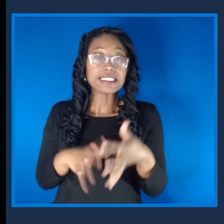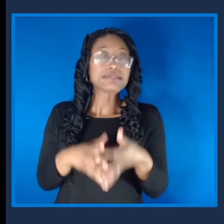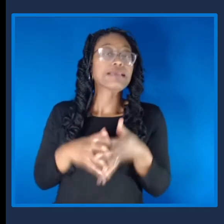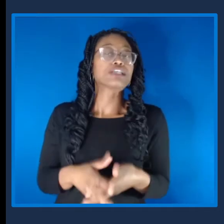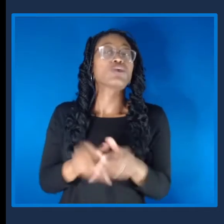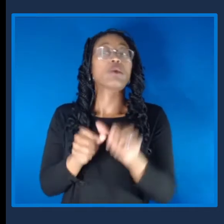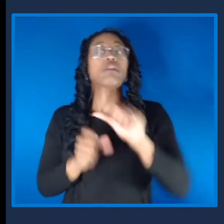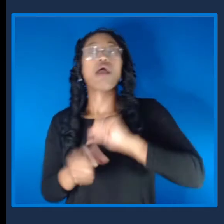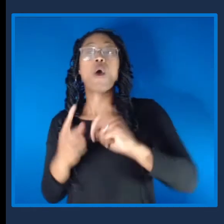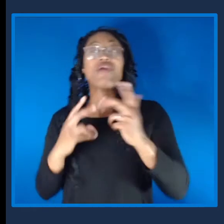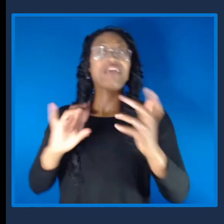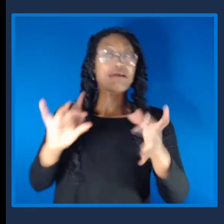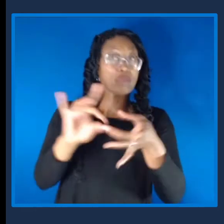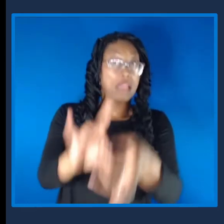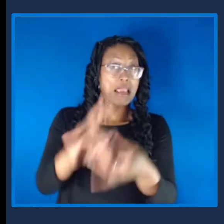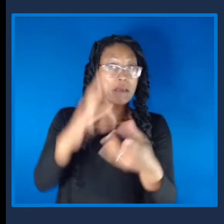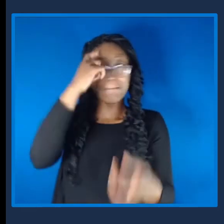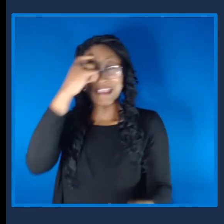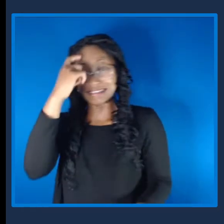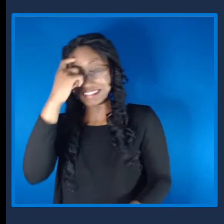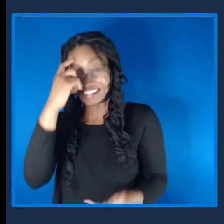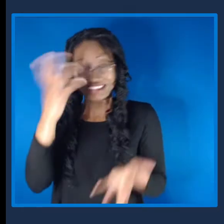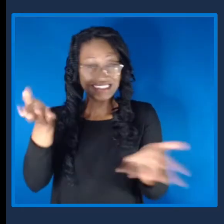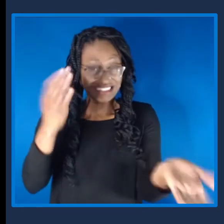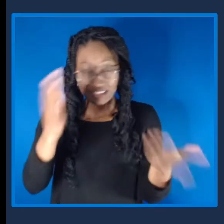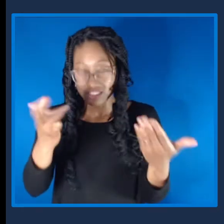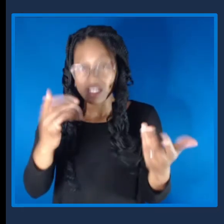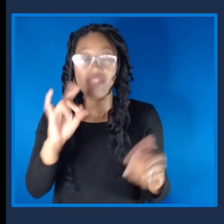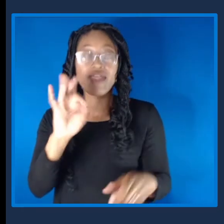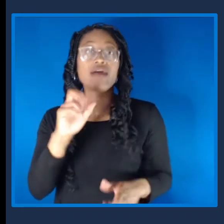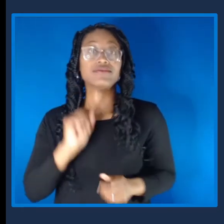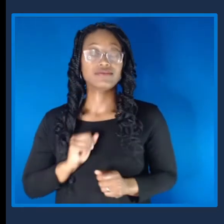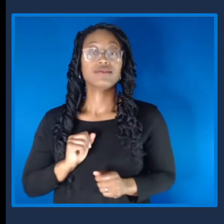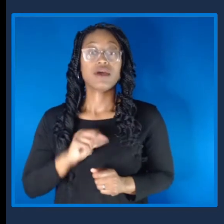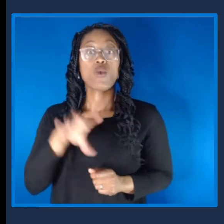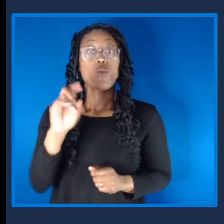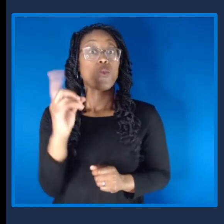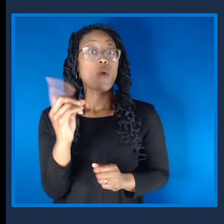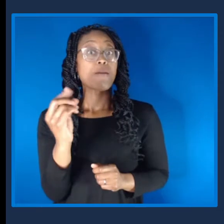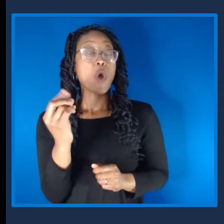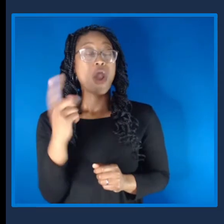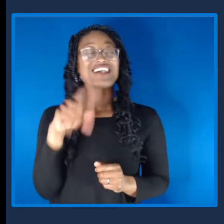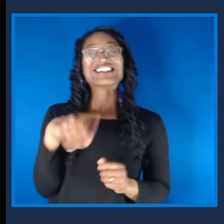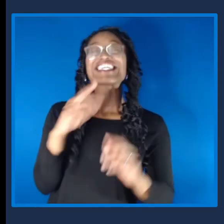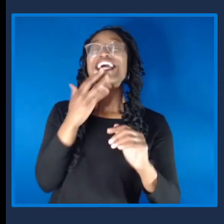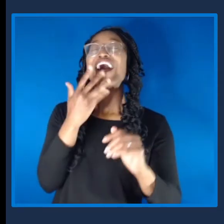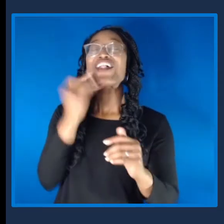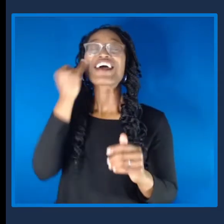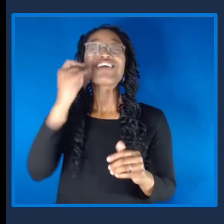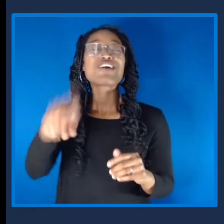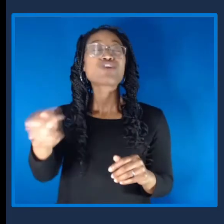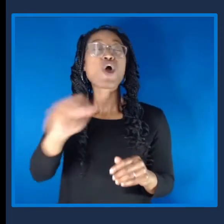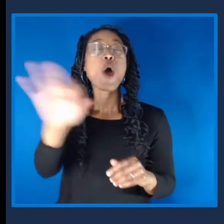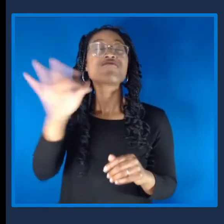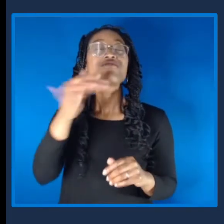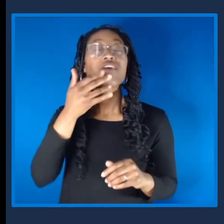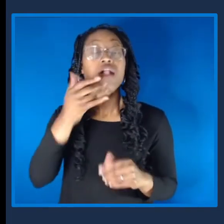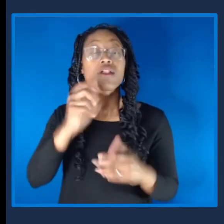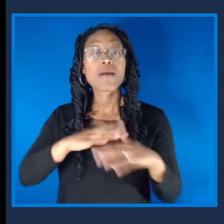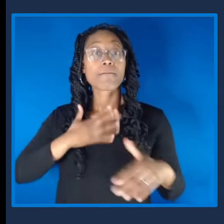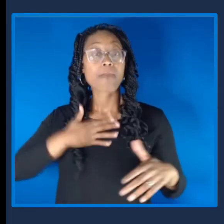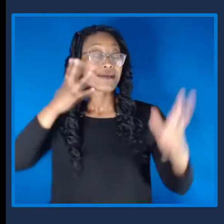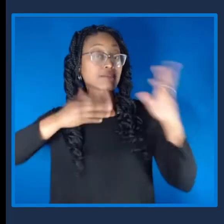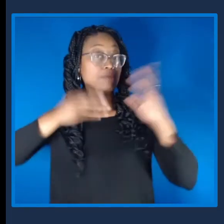it related to one another? One other ad hoc tool is color. So if I turn off color on my